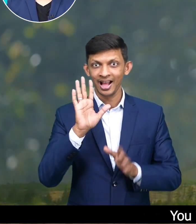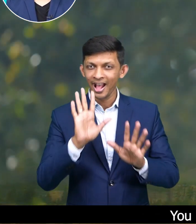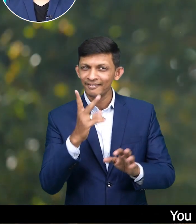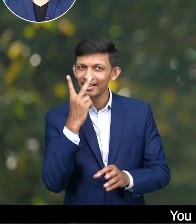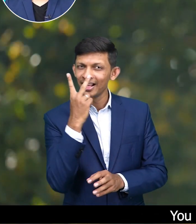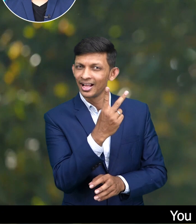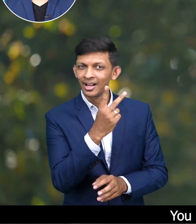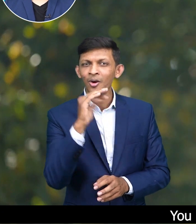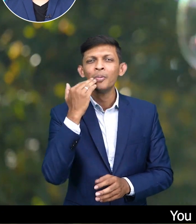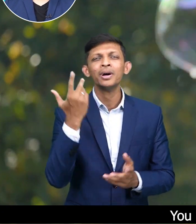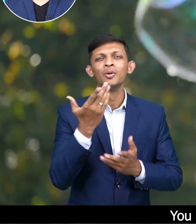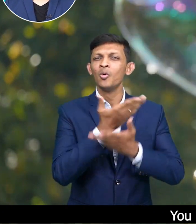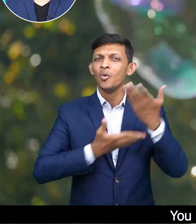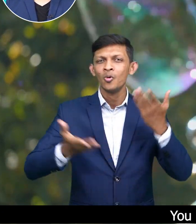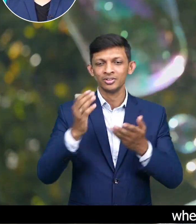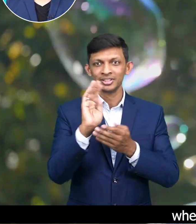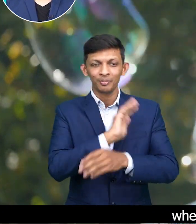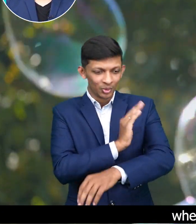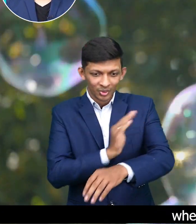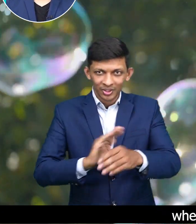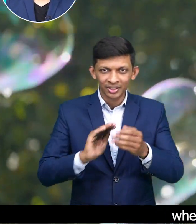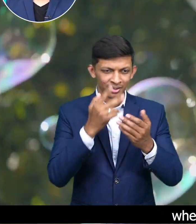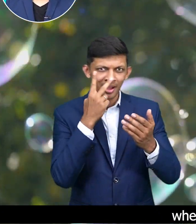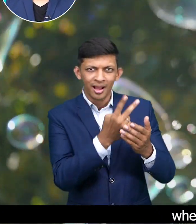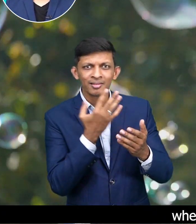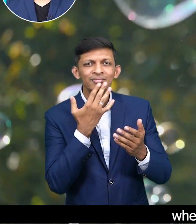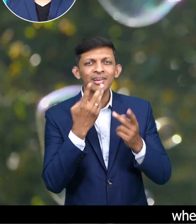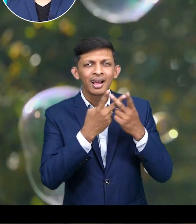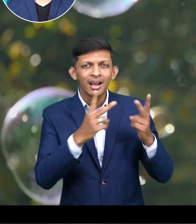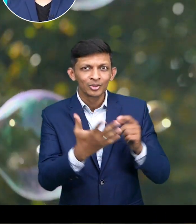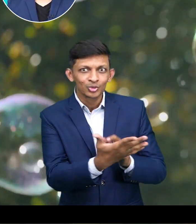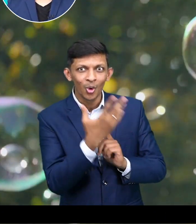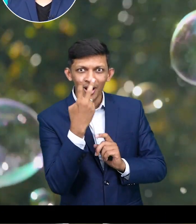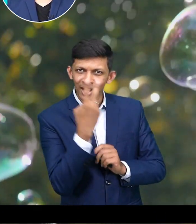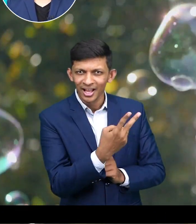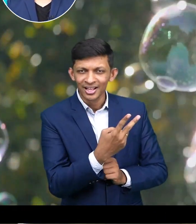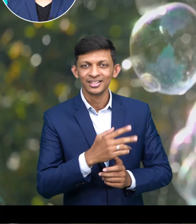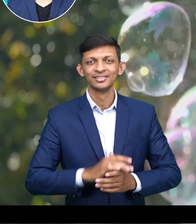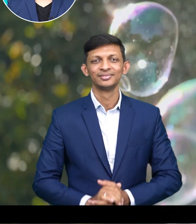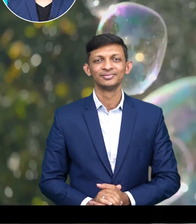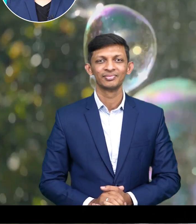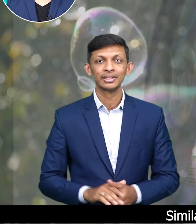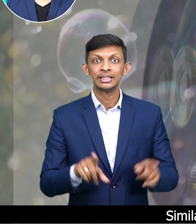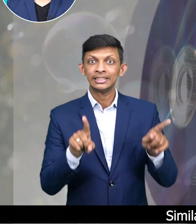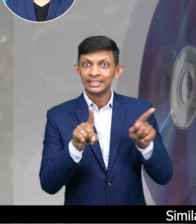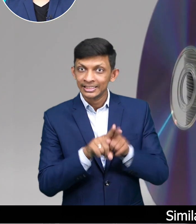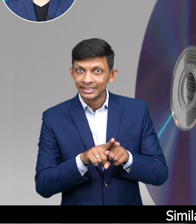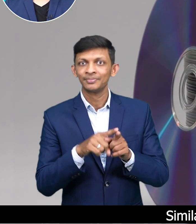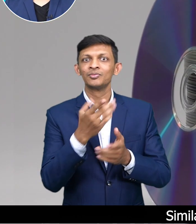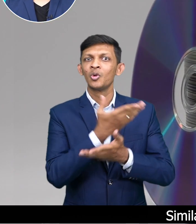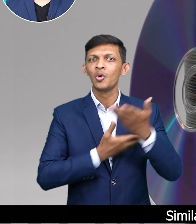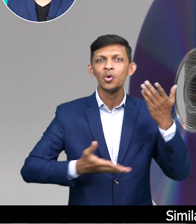You might also have seen that when you blow soap bubbles, they appear colorful.